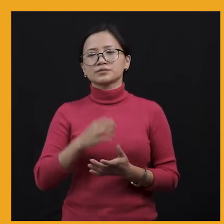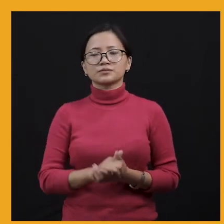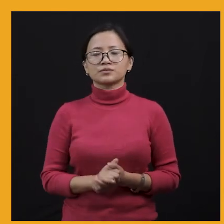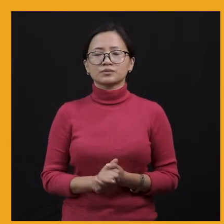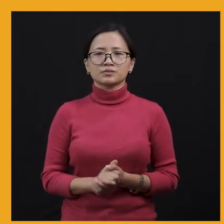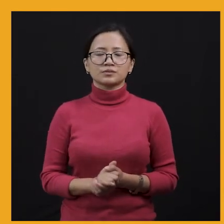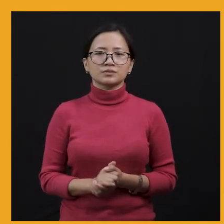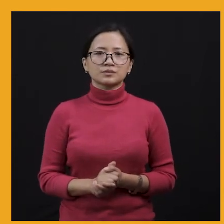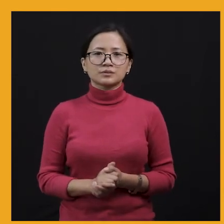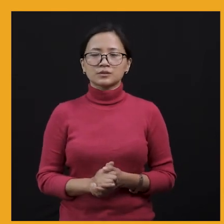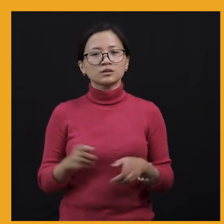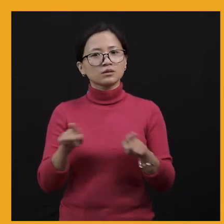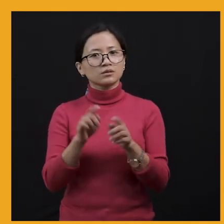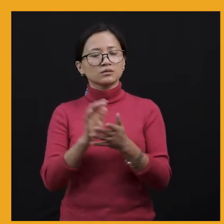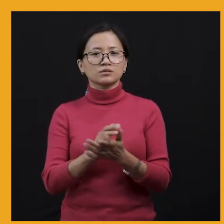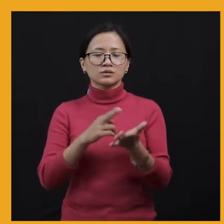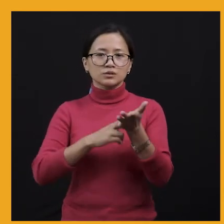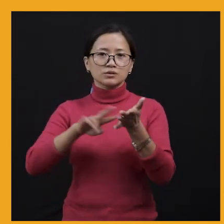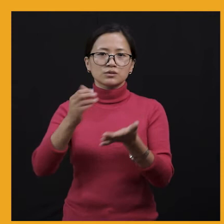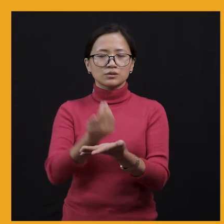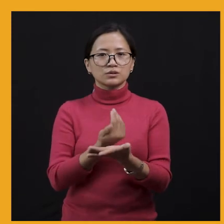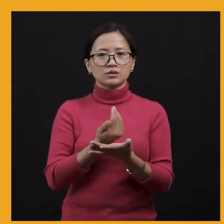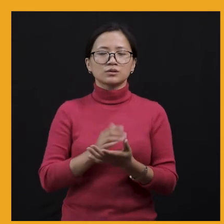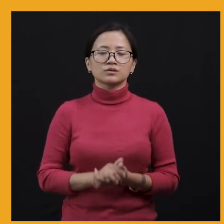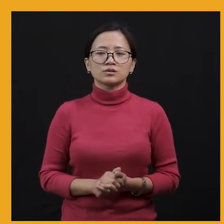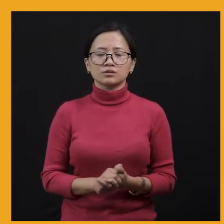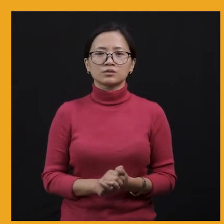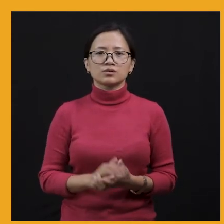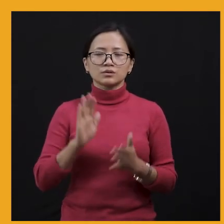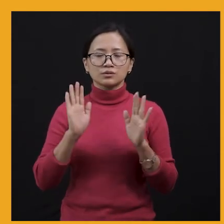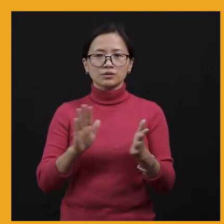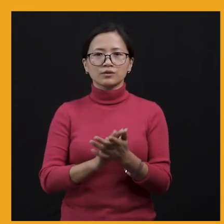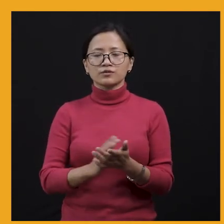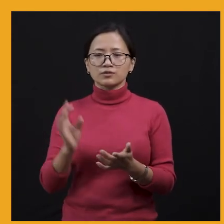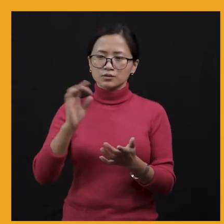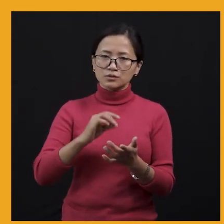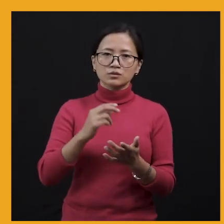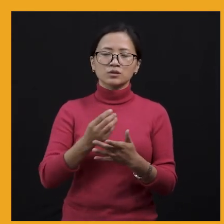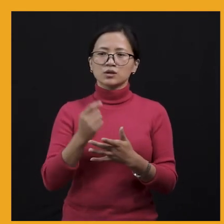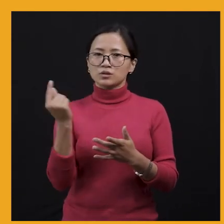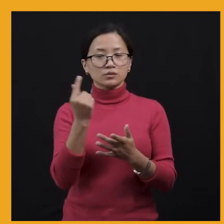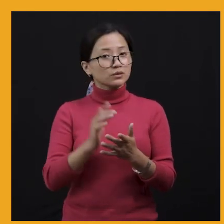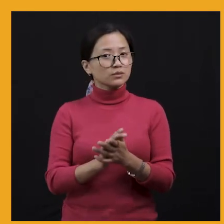These natural resources, as we have discussed, we have renewable and non-renewable.